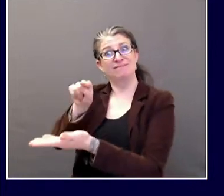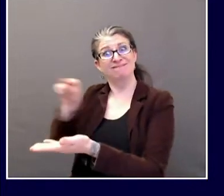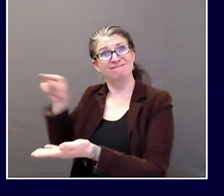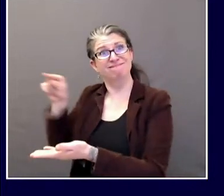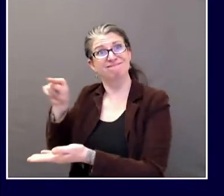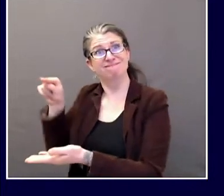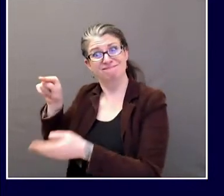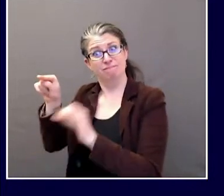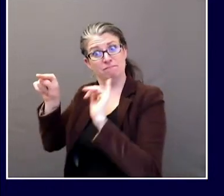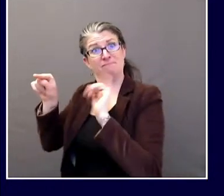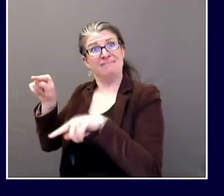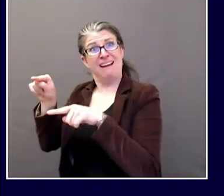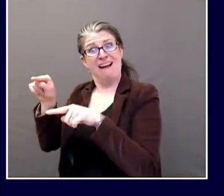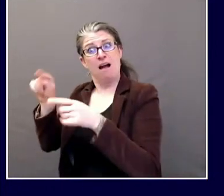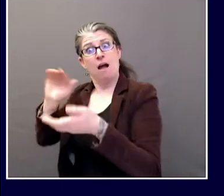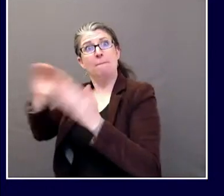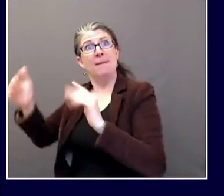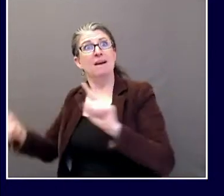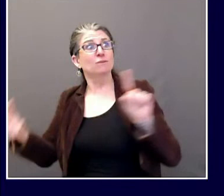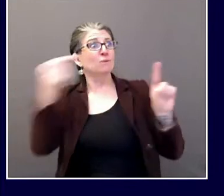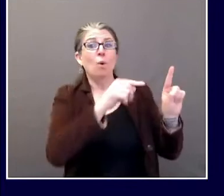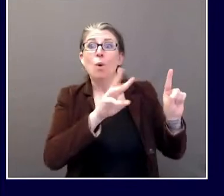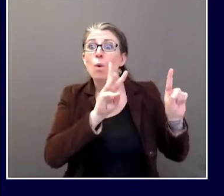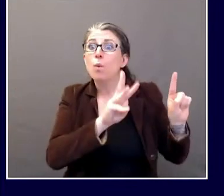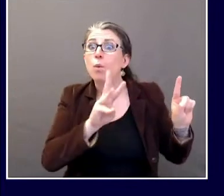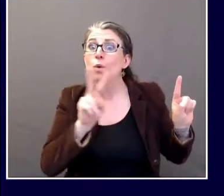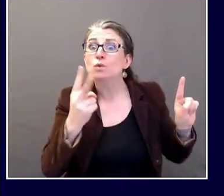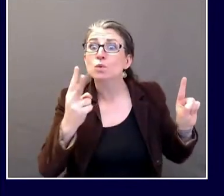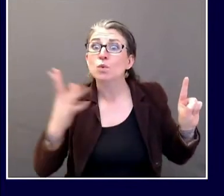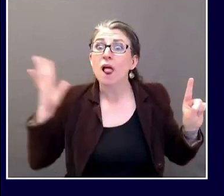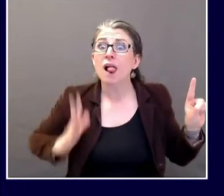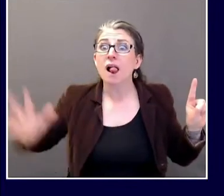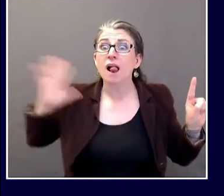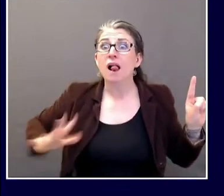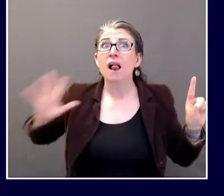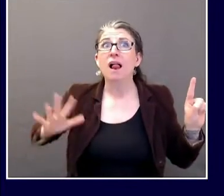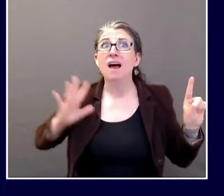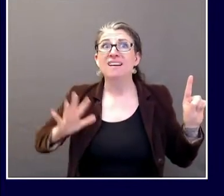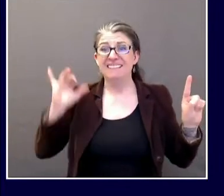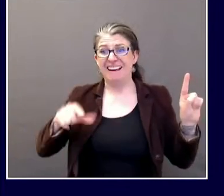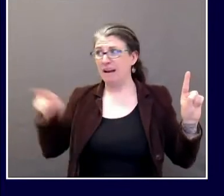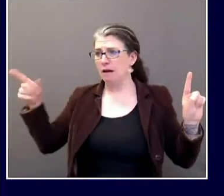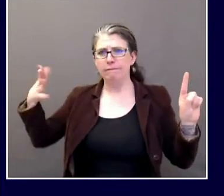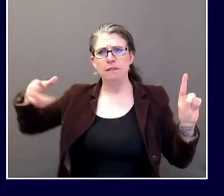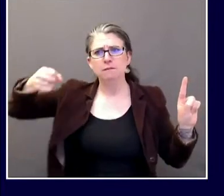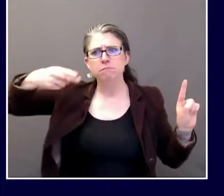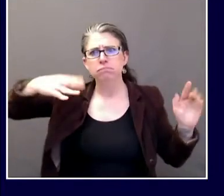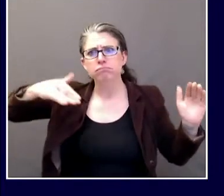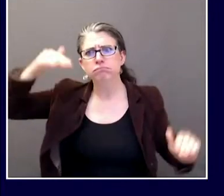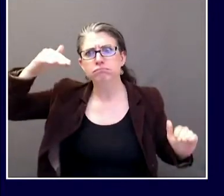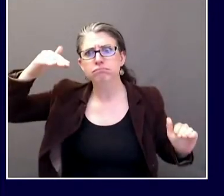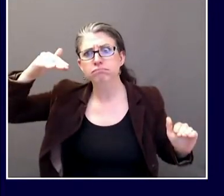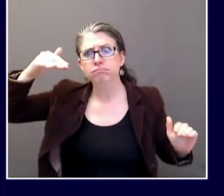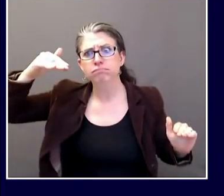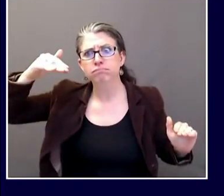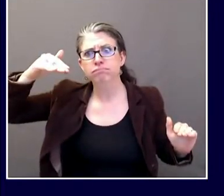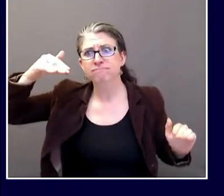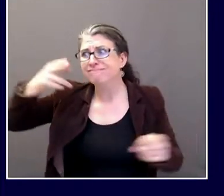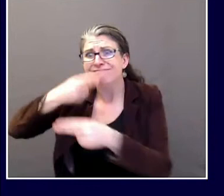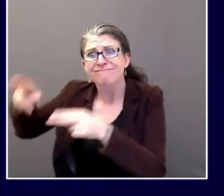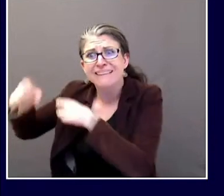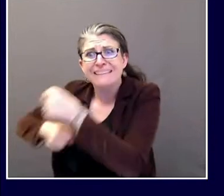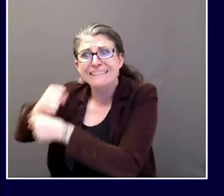War II, which itself was the bloodiest war in human history. According to the Department of